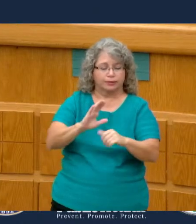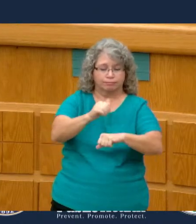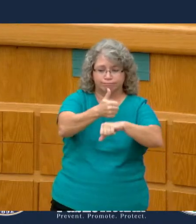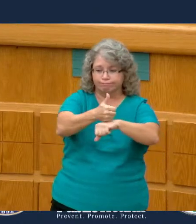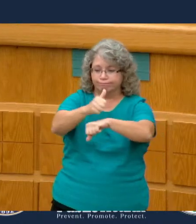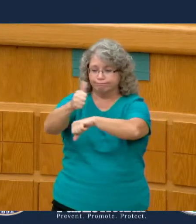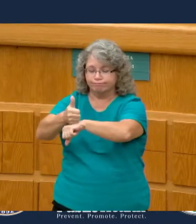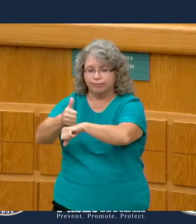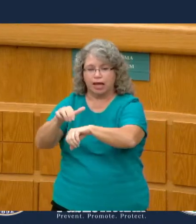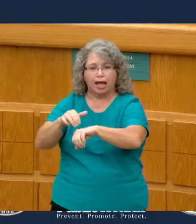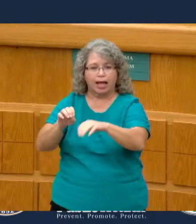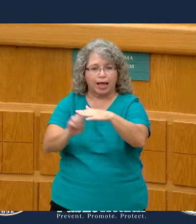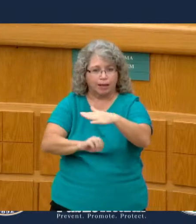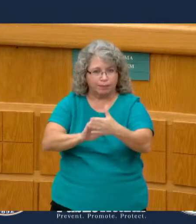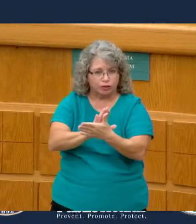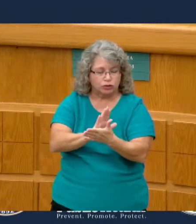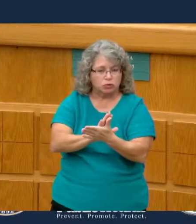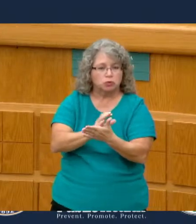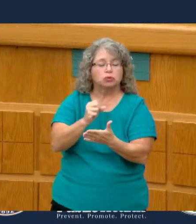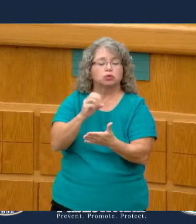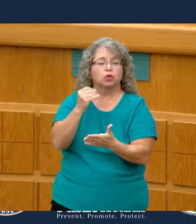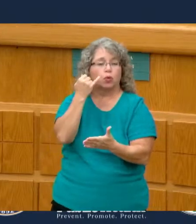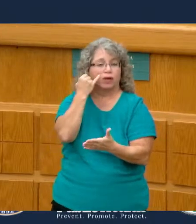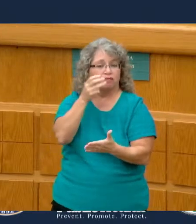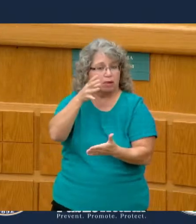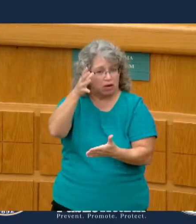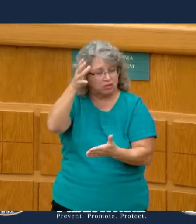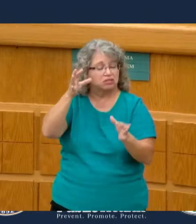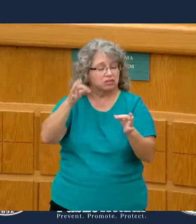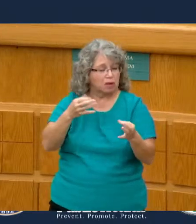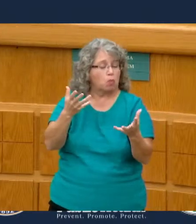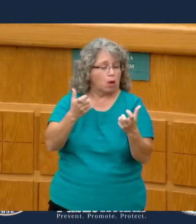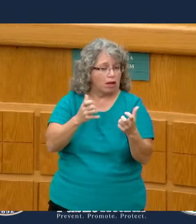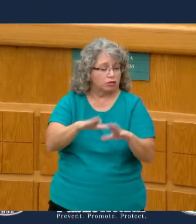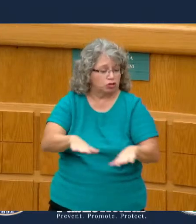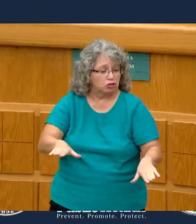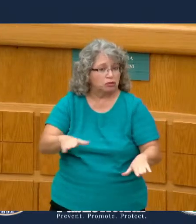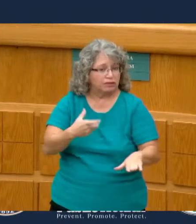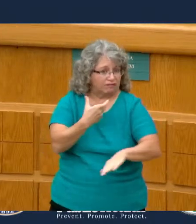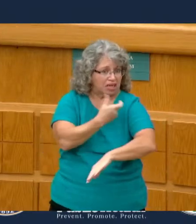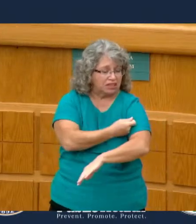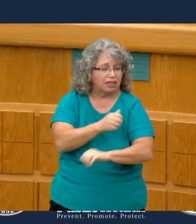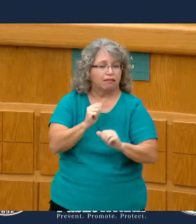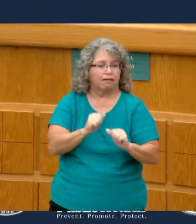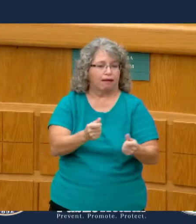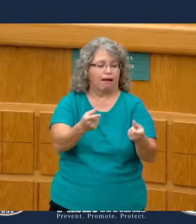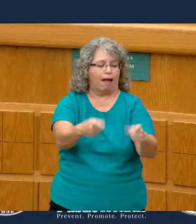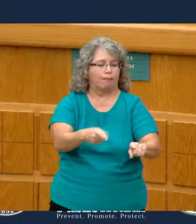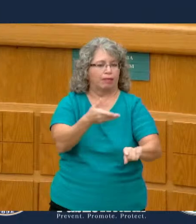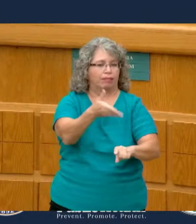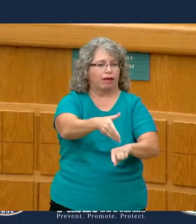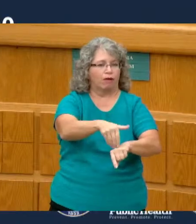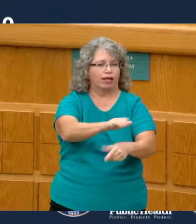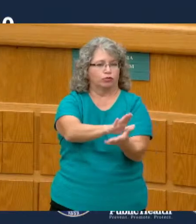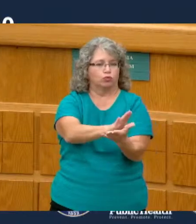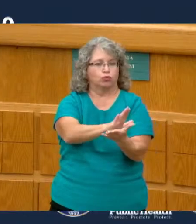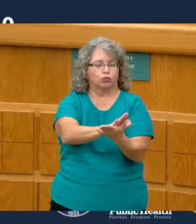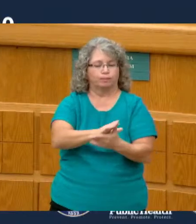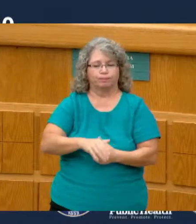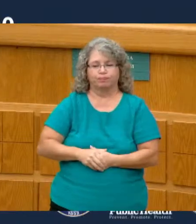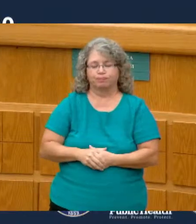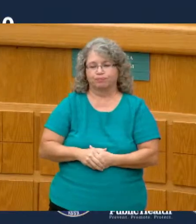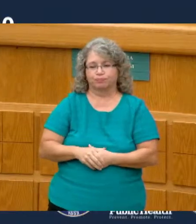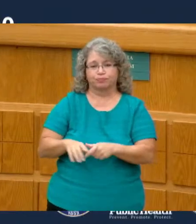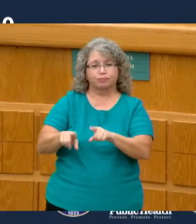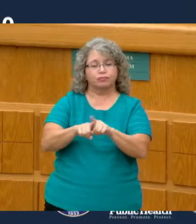vaccinated if they choose to get vaccinated. We're going to report also that our state rapid infusion